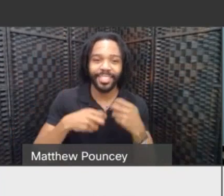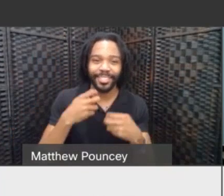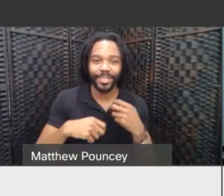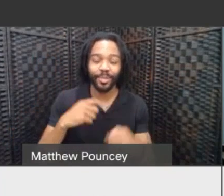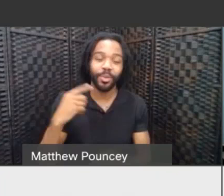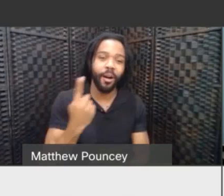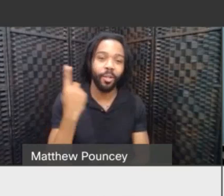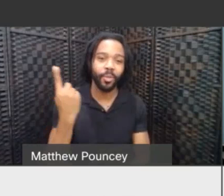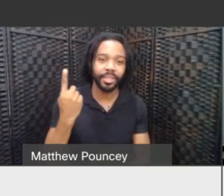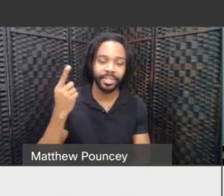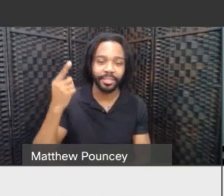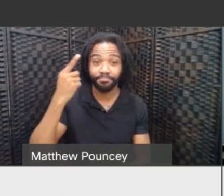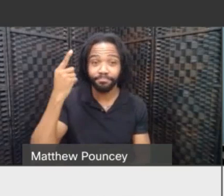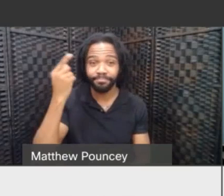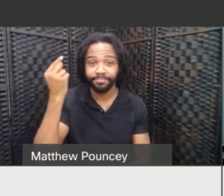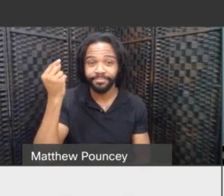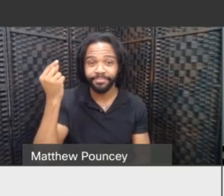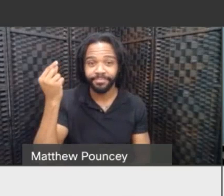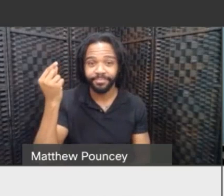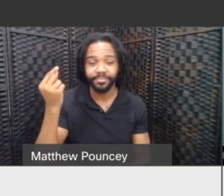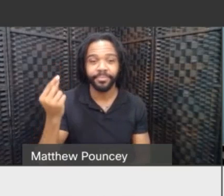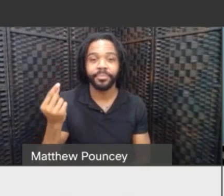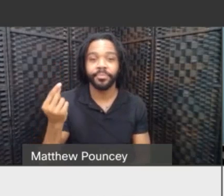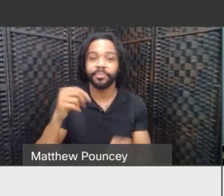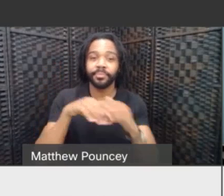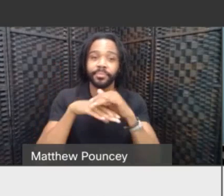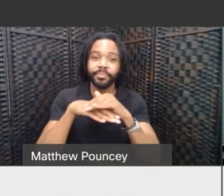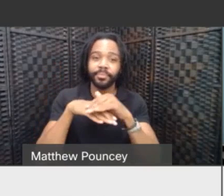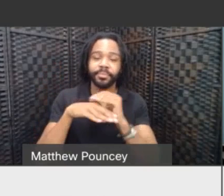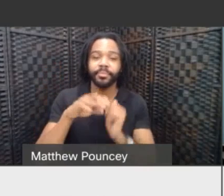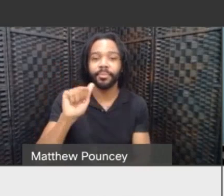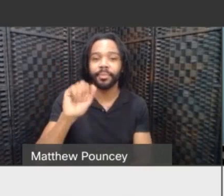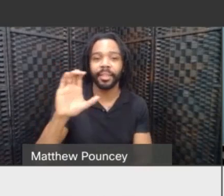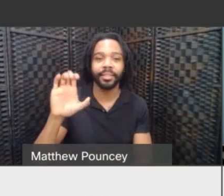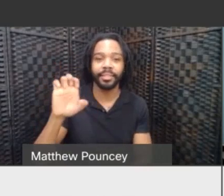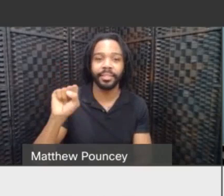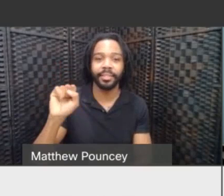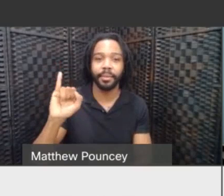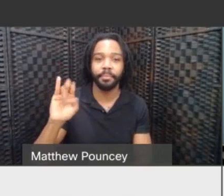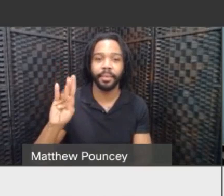consider is accessibility.